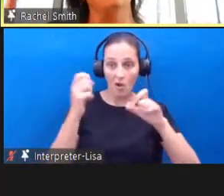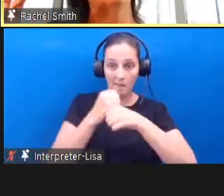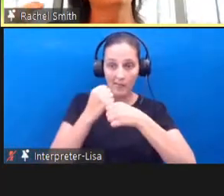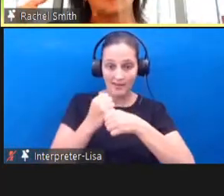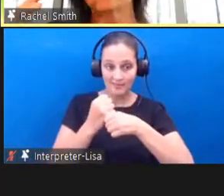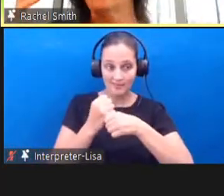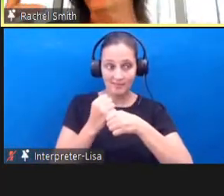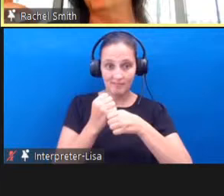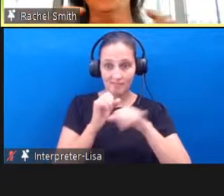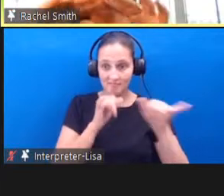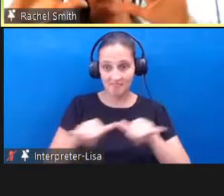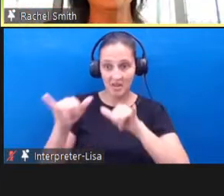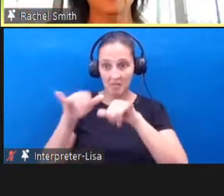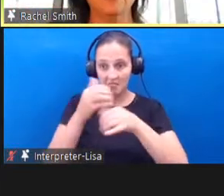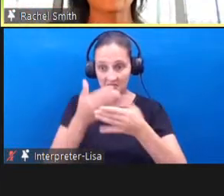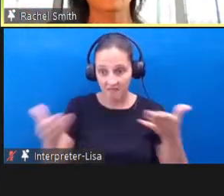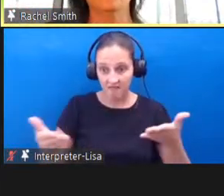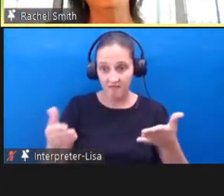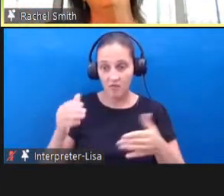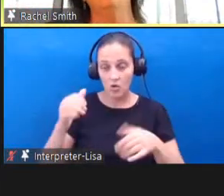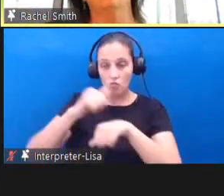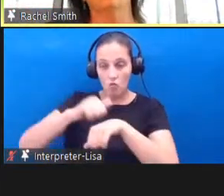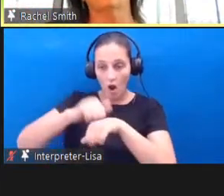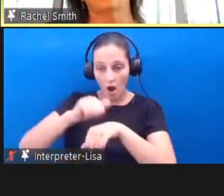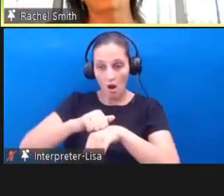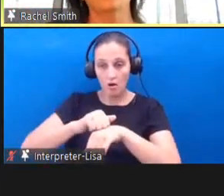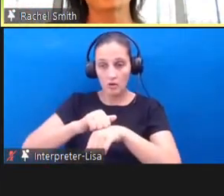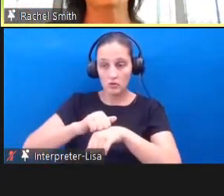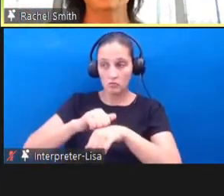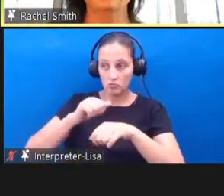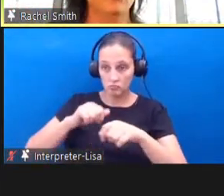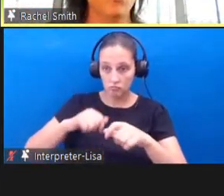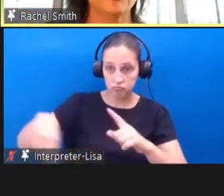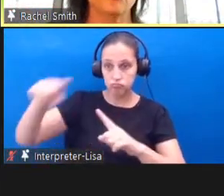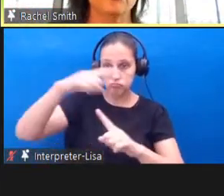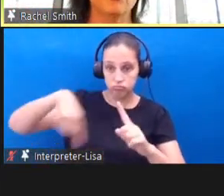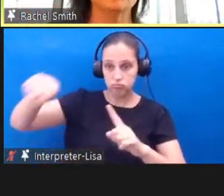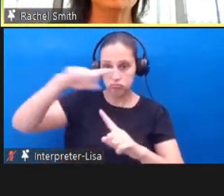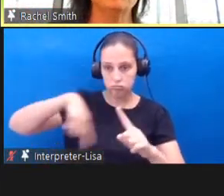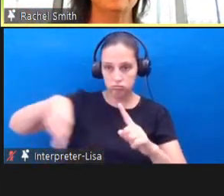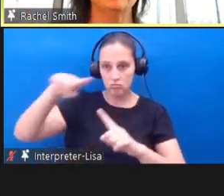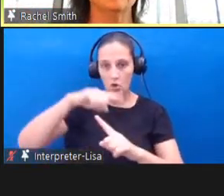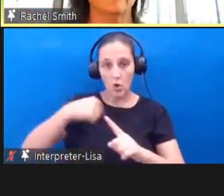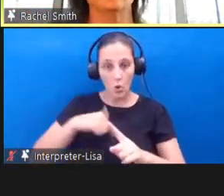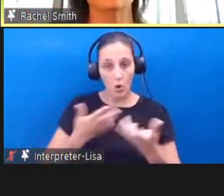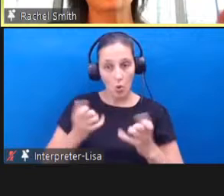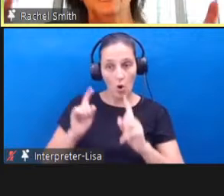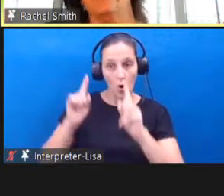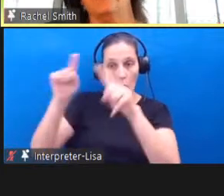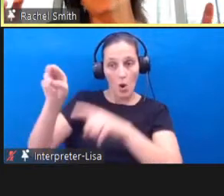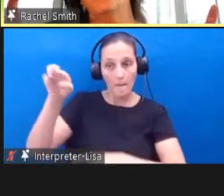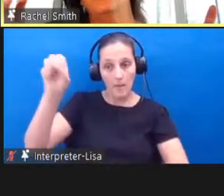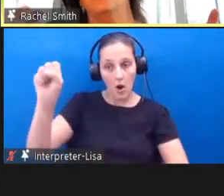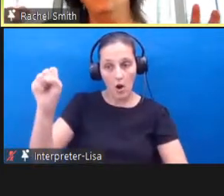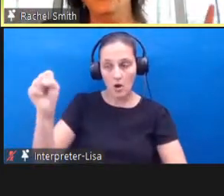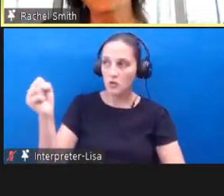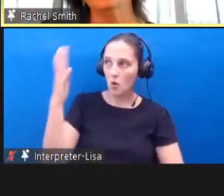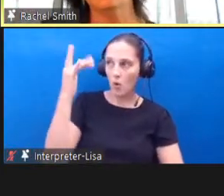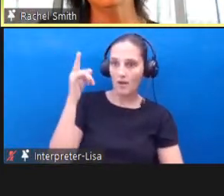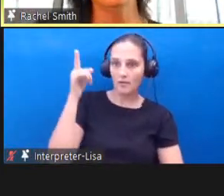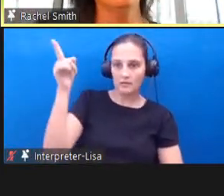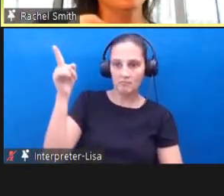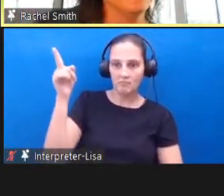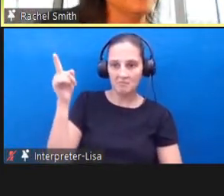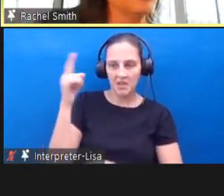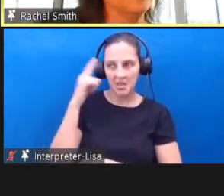formed from rocks in a spinning disk. We want to go to Mars because it's like we